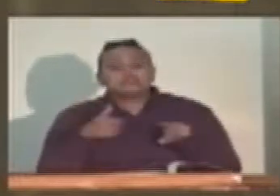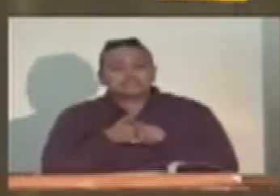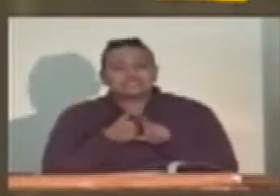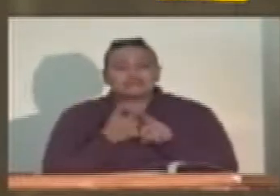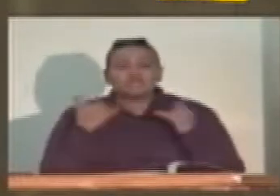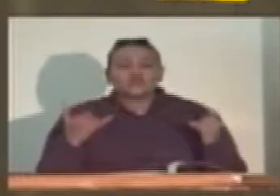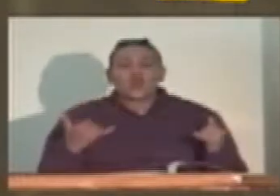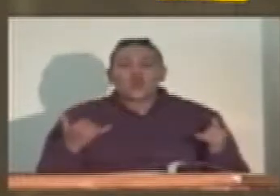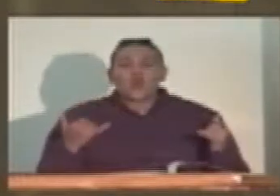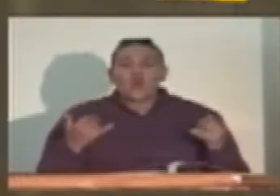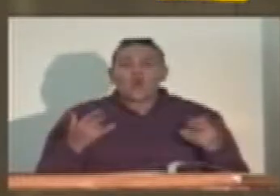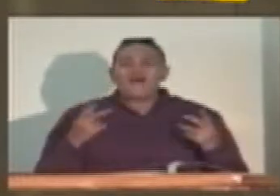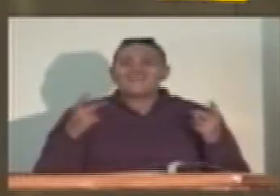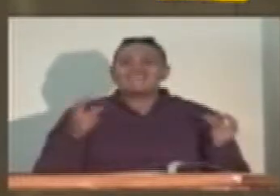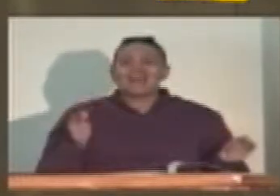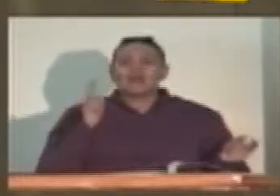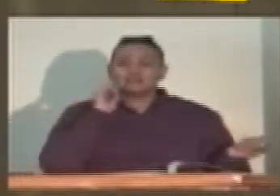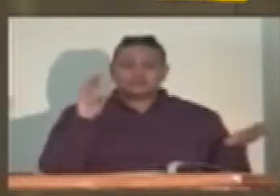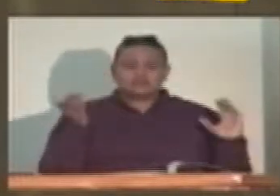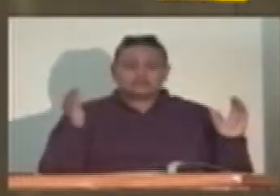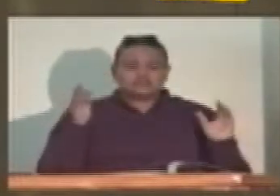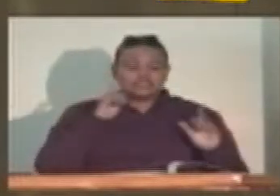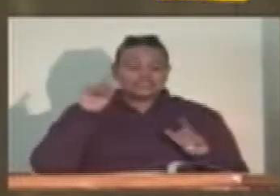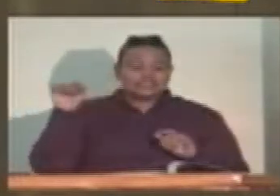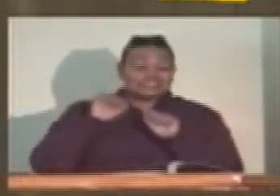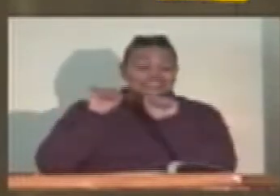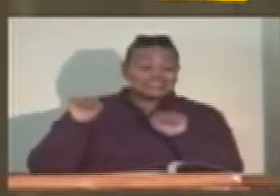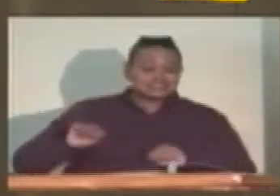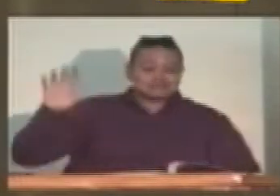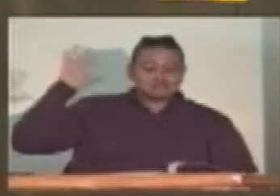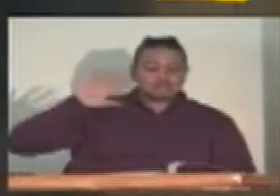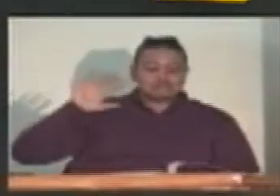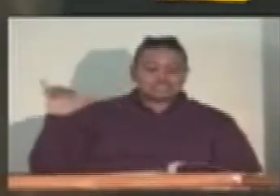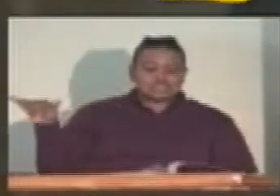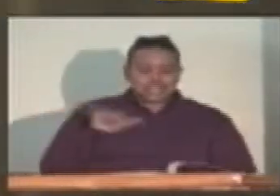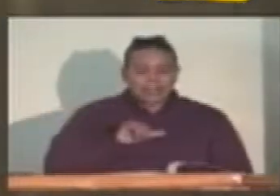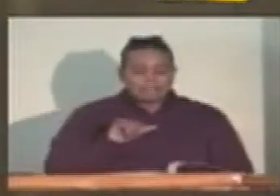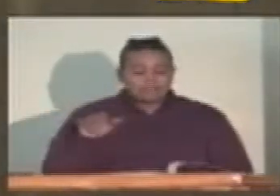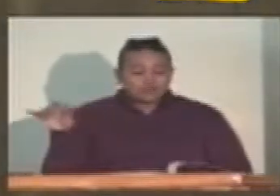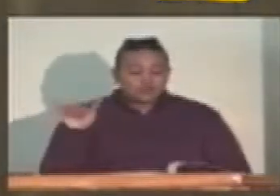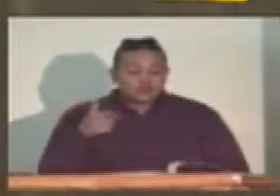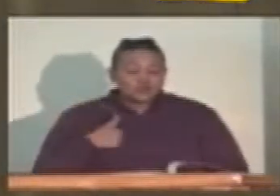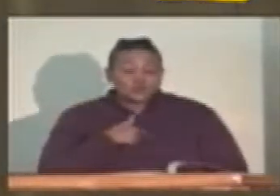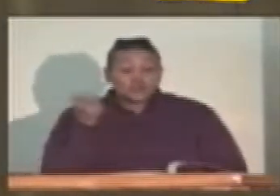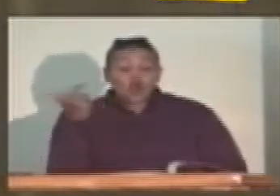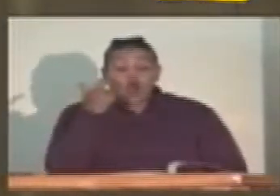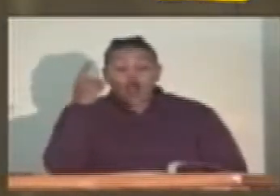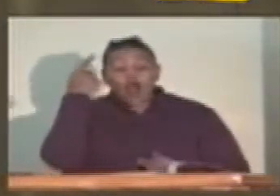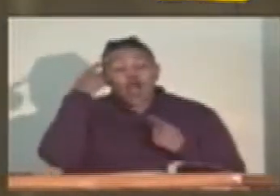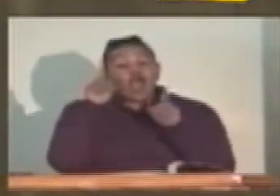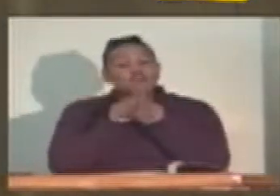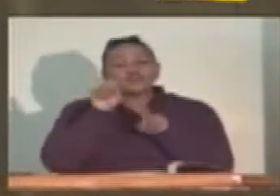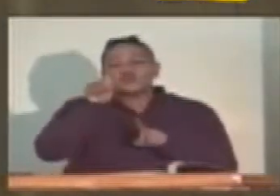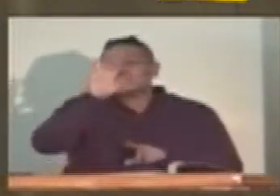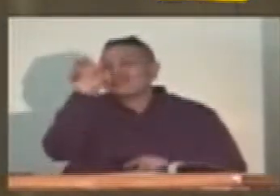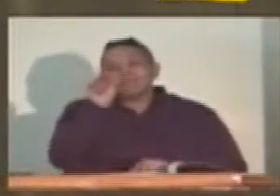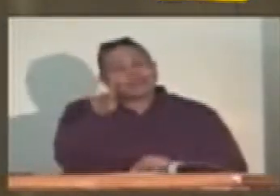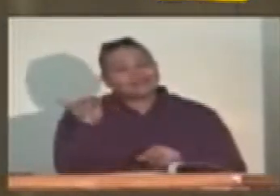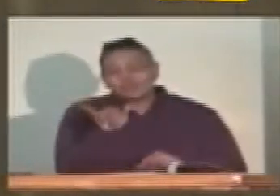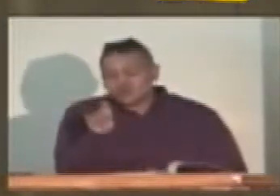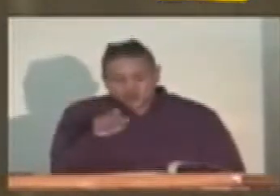now fast resembling the chaotic system of the past and which we all agree should never